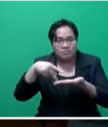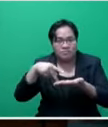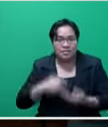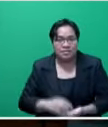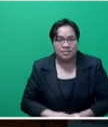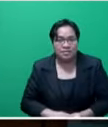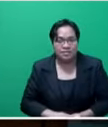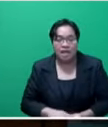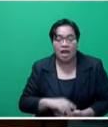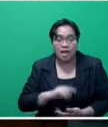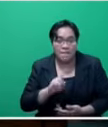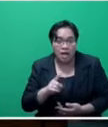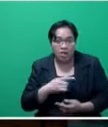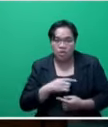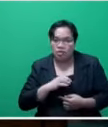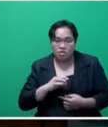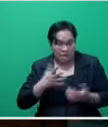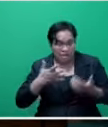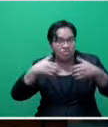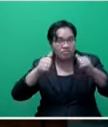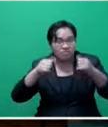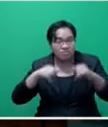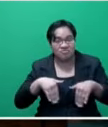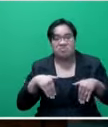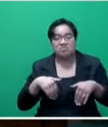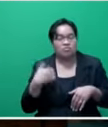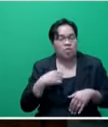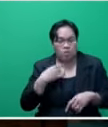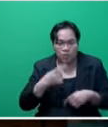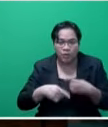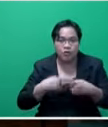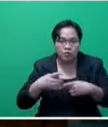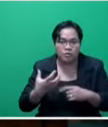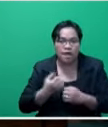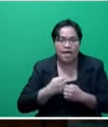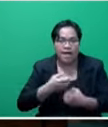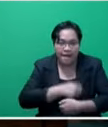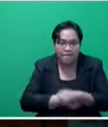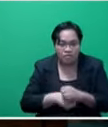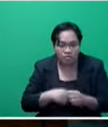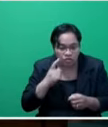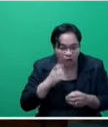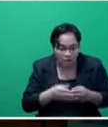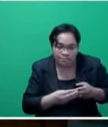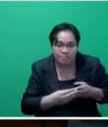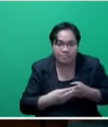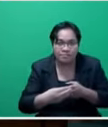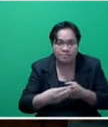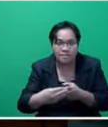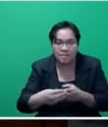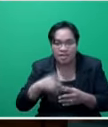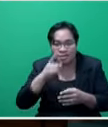However, we will not rest on our achievement. We will continue with our efforts to steward all people and our environment for a